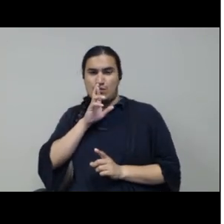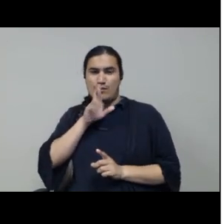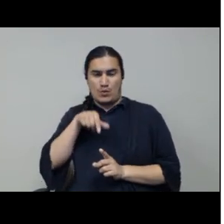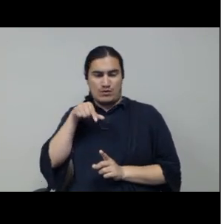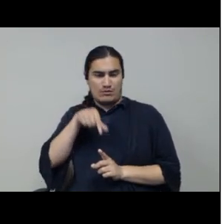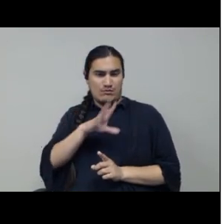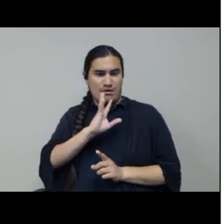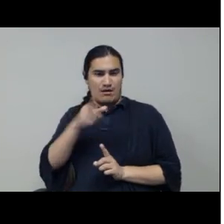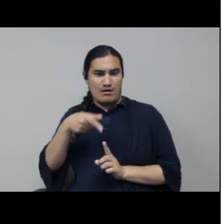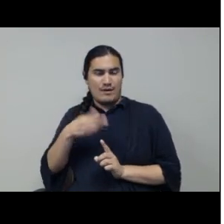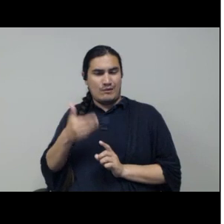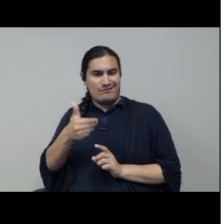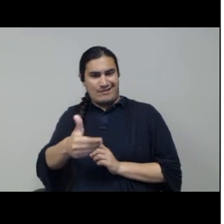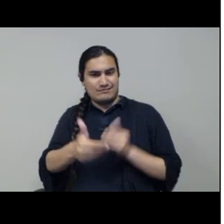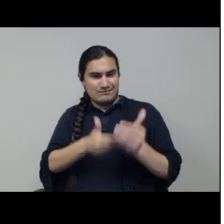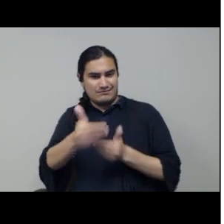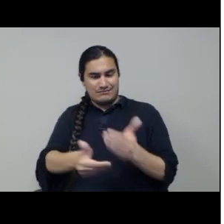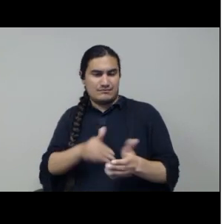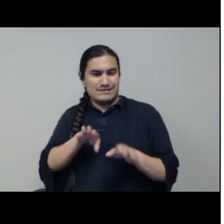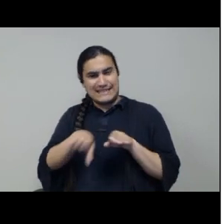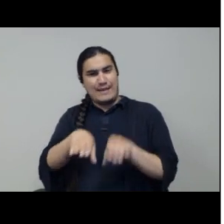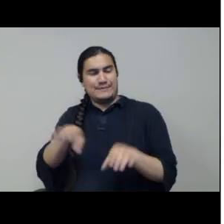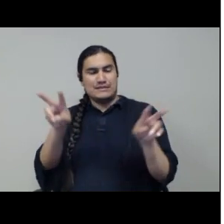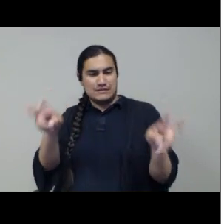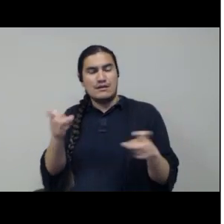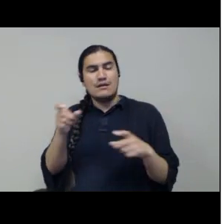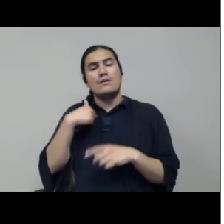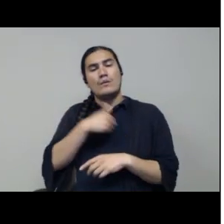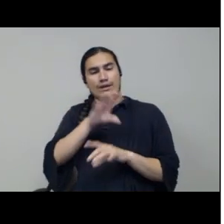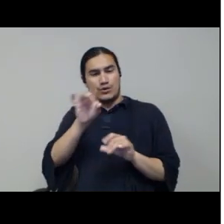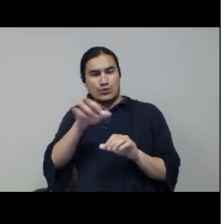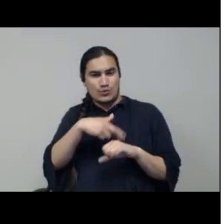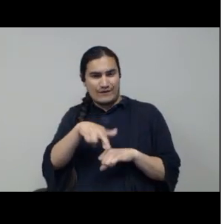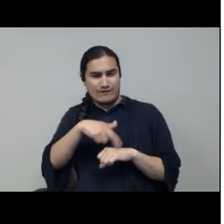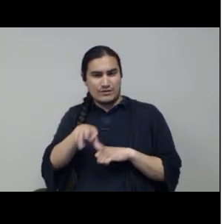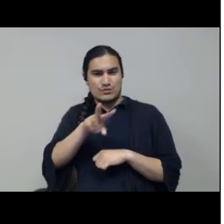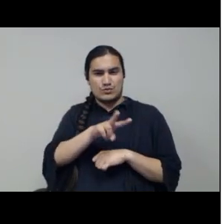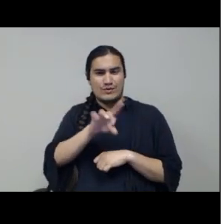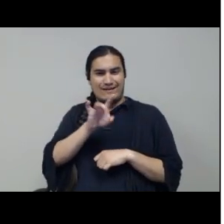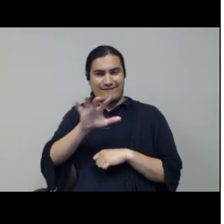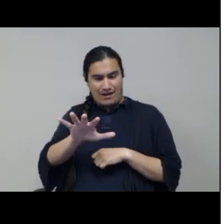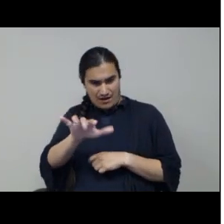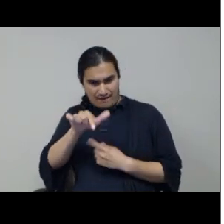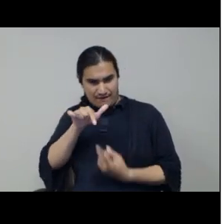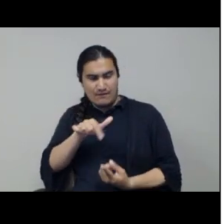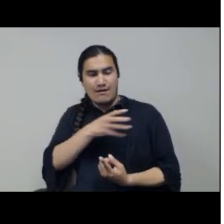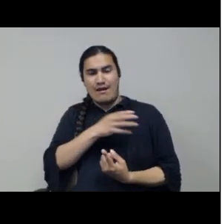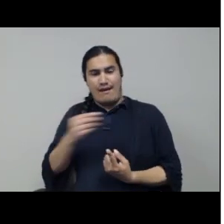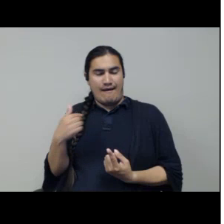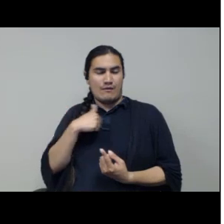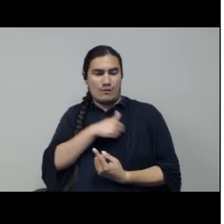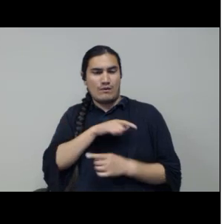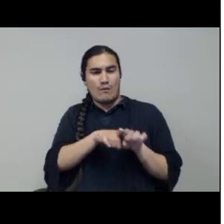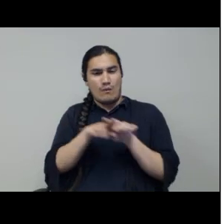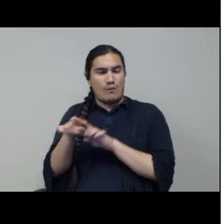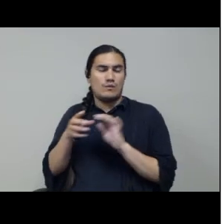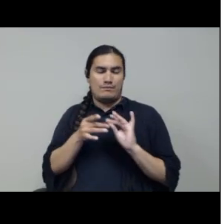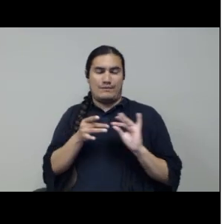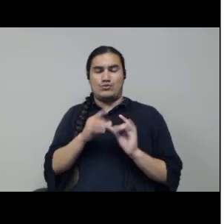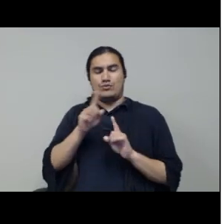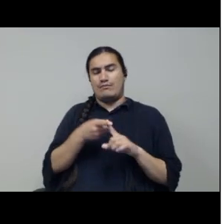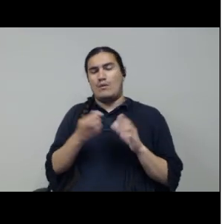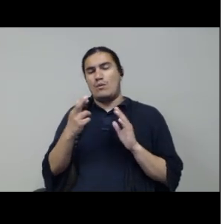does talk about next steps, and we do reference the AB 285, and also we do mention about